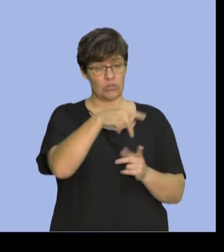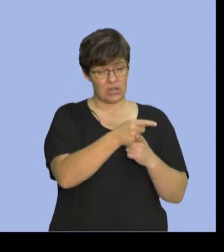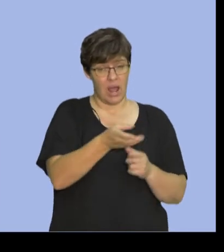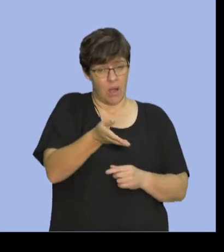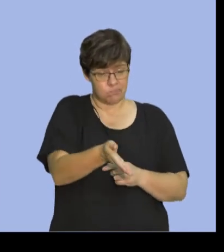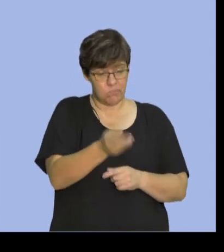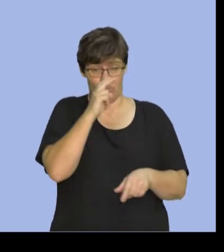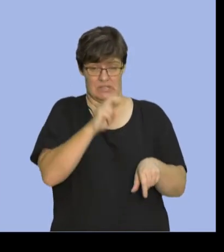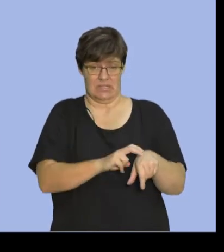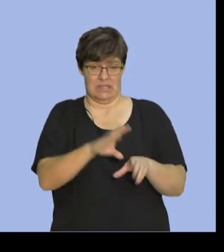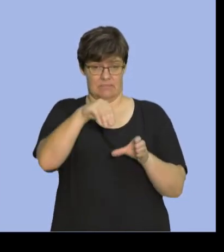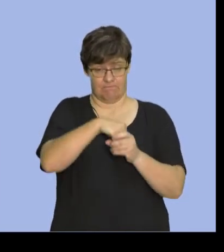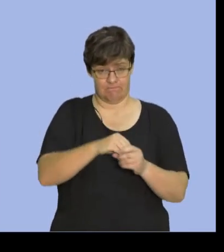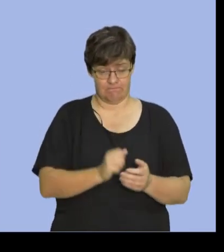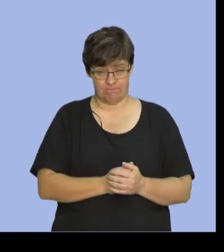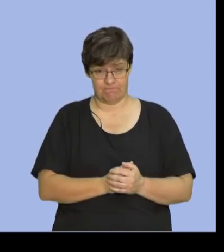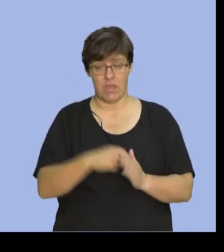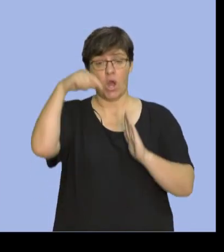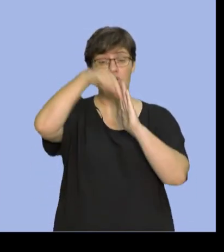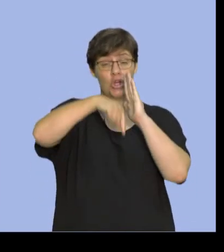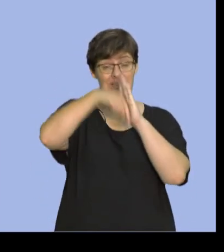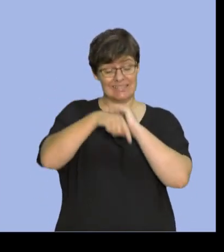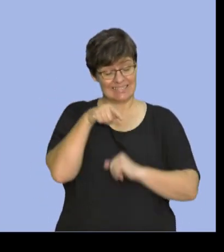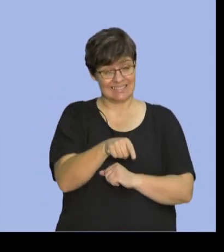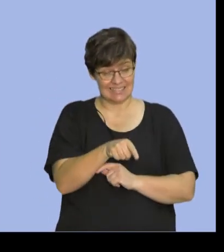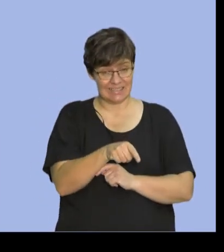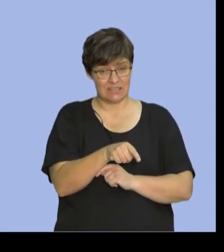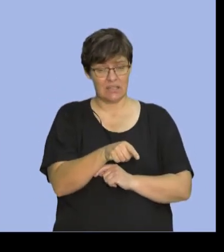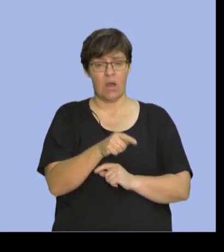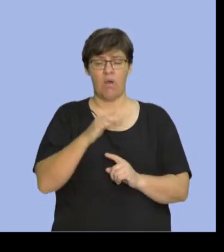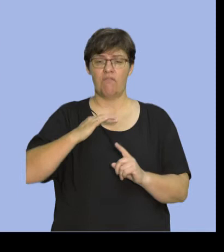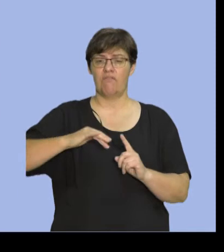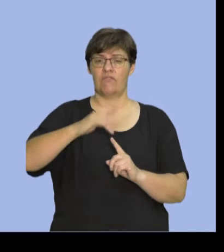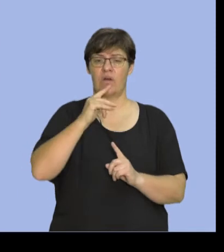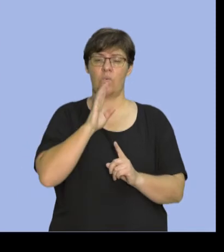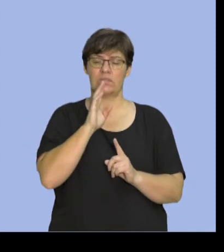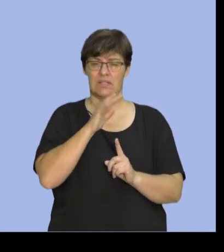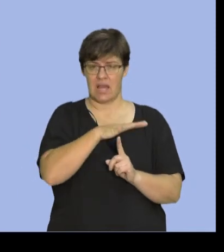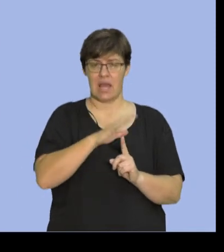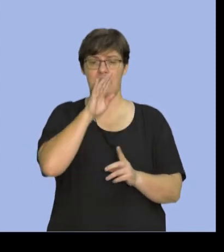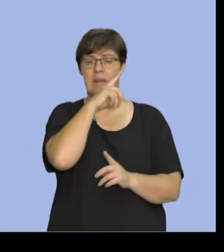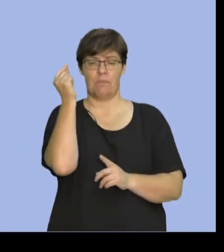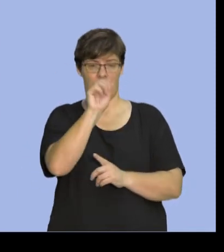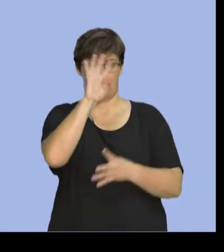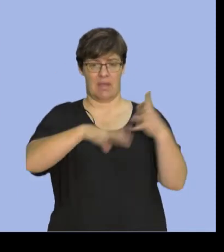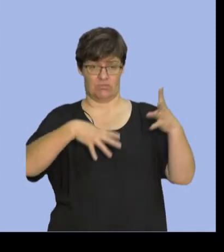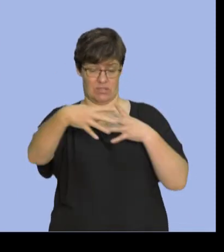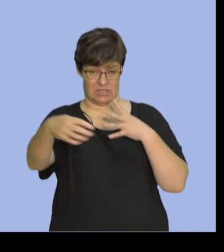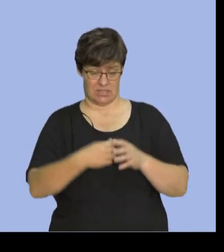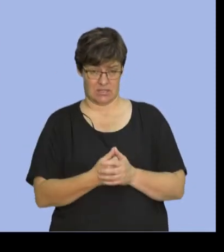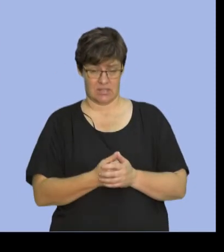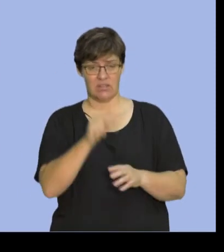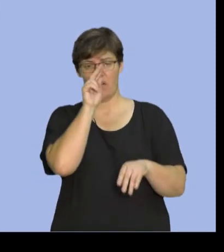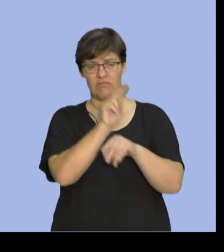need. The contents of the mitochondria, the liquid content, is called the matrix. And so that's the overview of